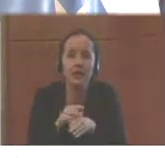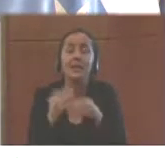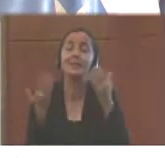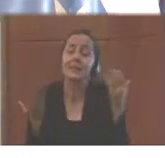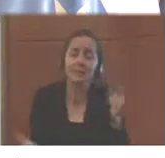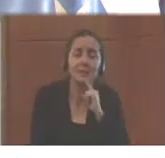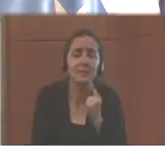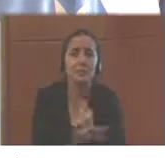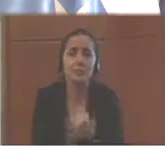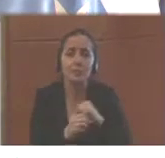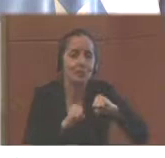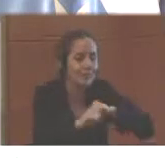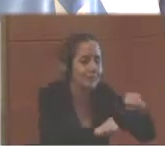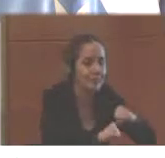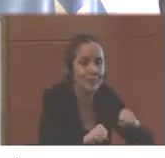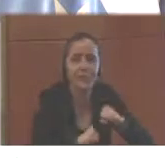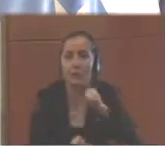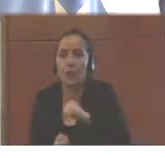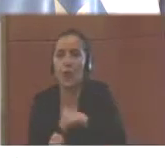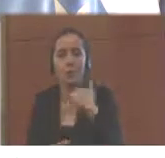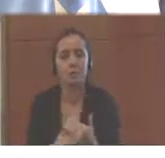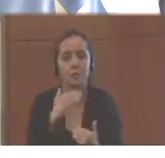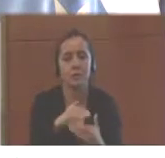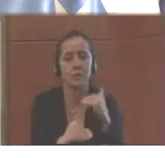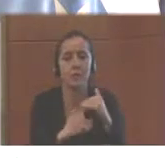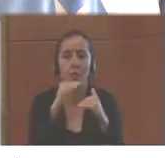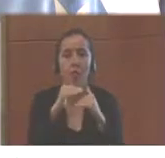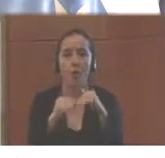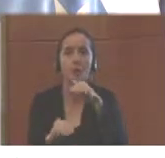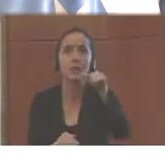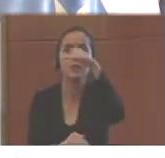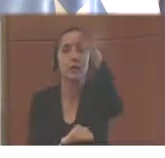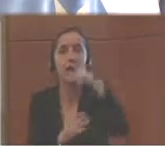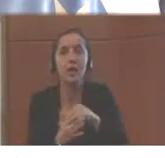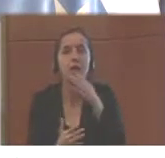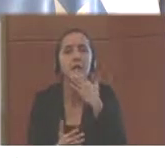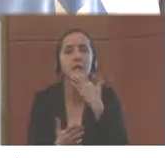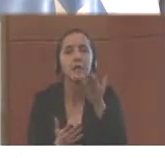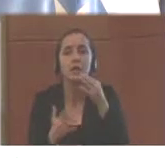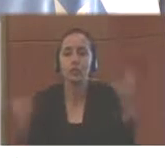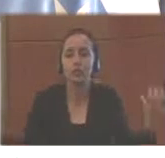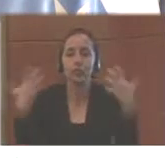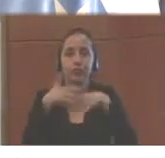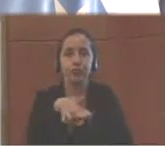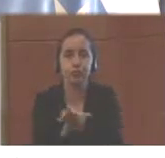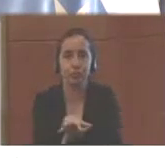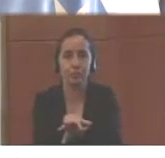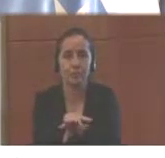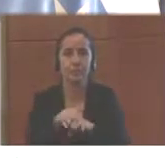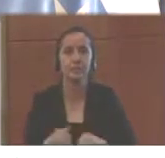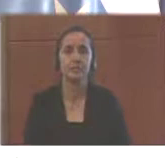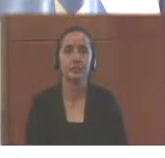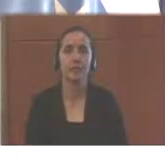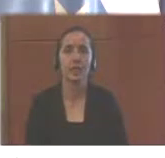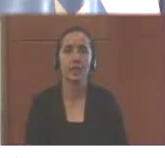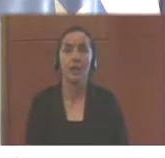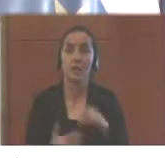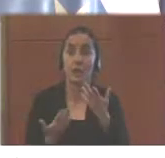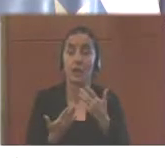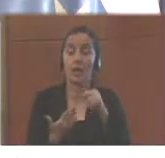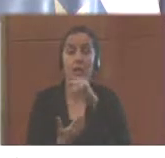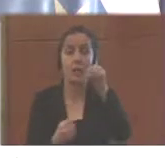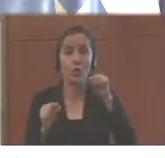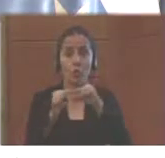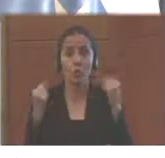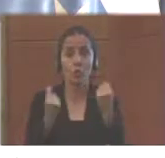risk opens up the possibility of managing it in different stages and with different strategies from an integrated perspective.